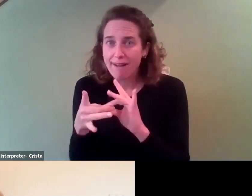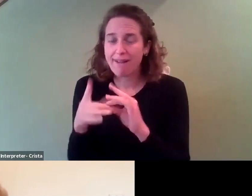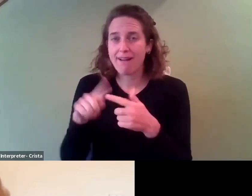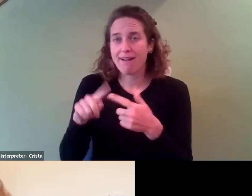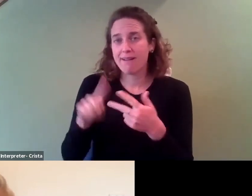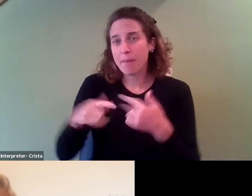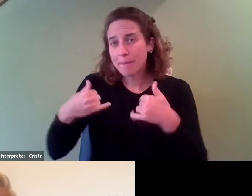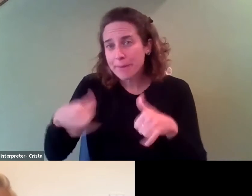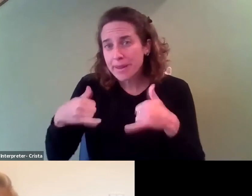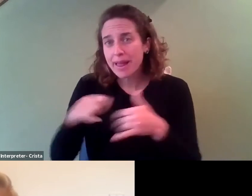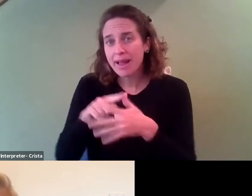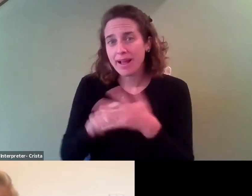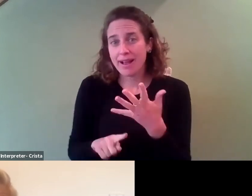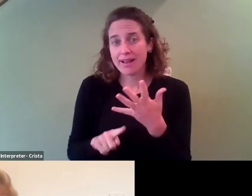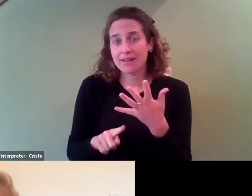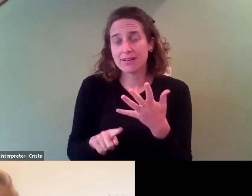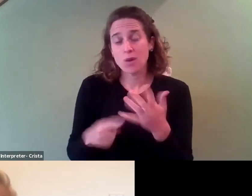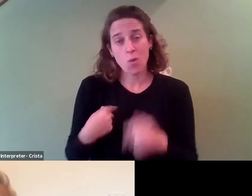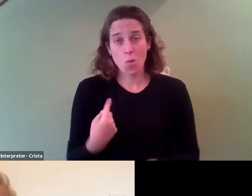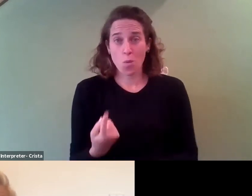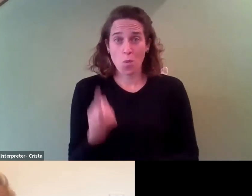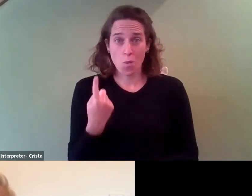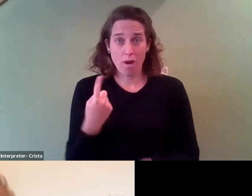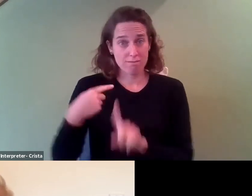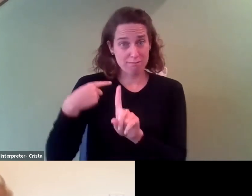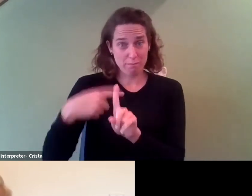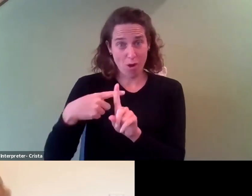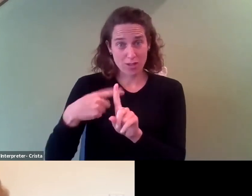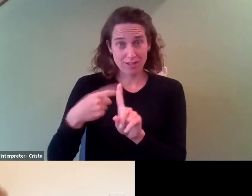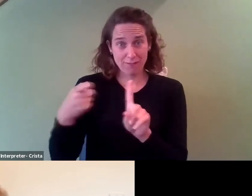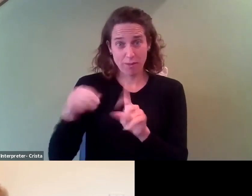wonderful things that I see coming out of it, oddly enough, is that